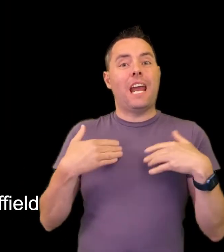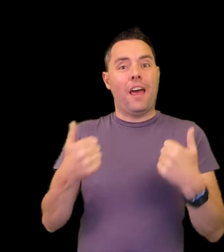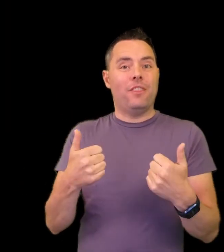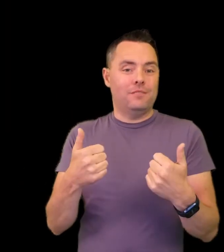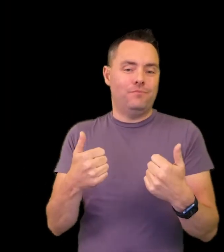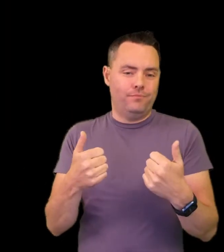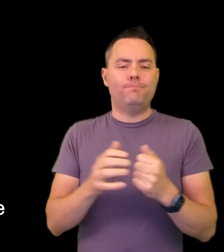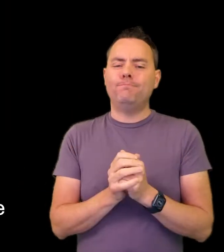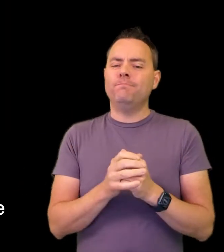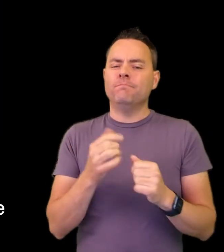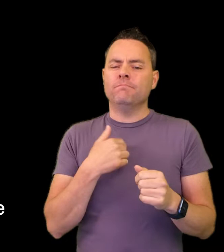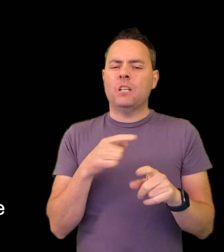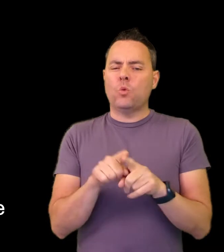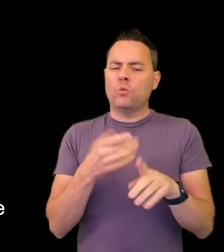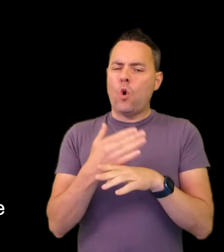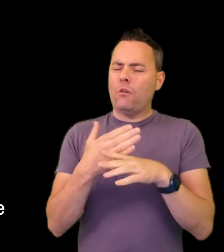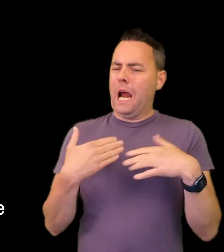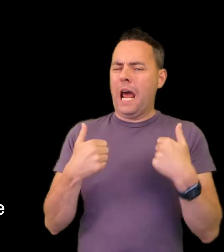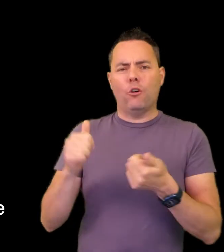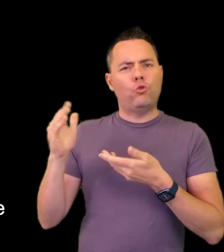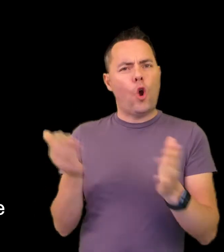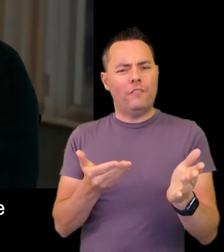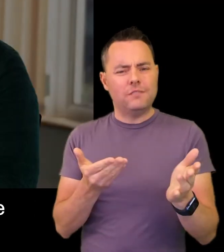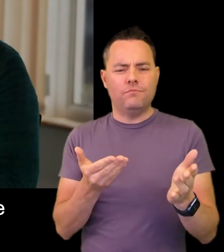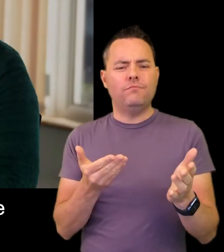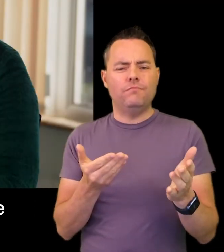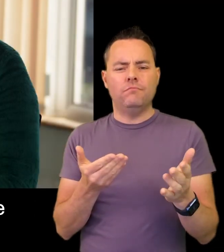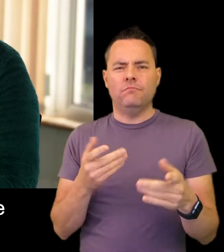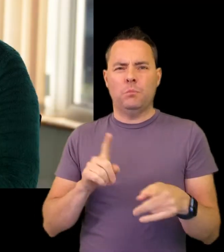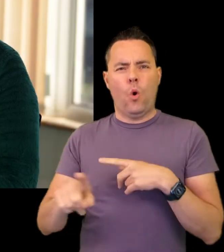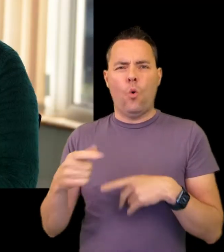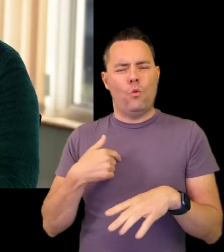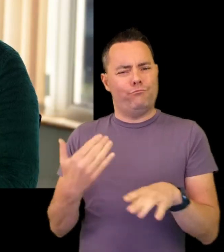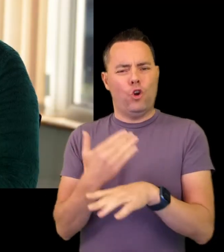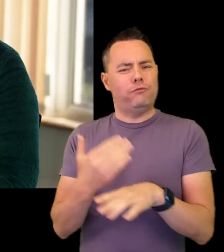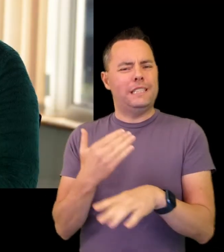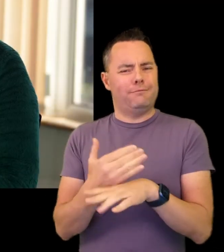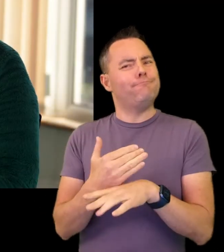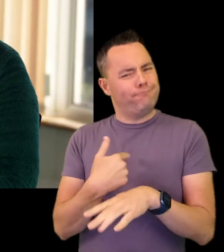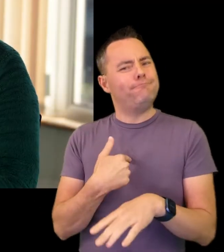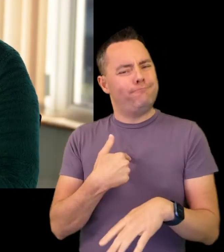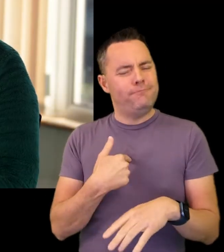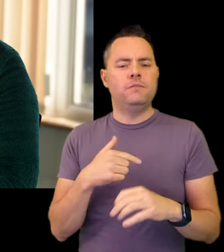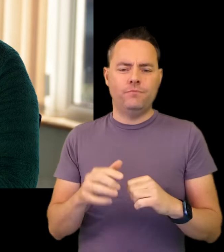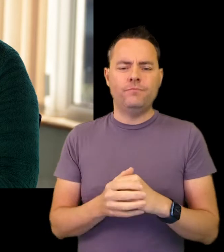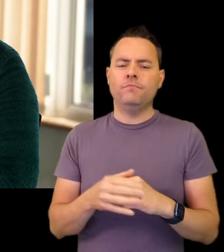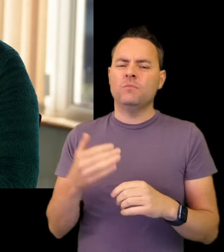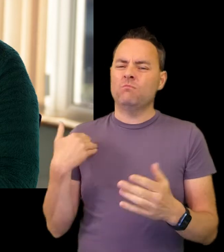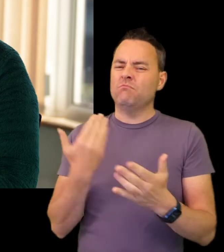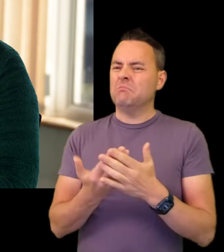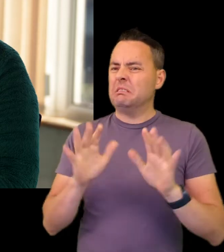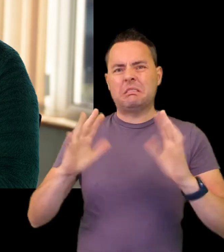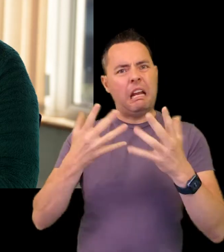Social Care. I have worked in the health service for most of my career,